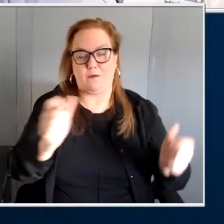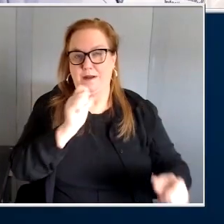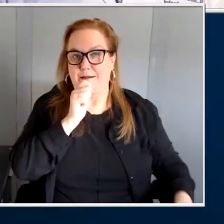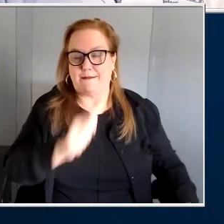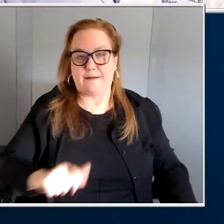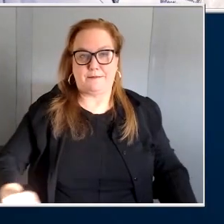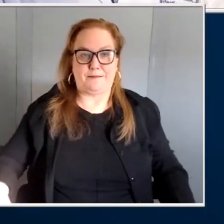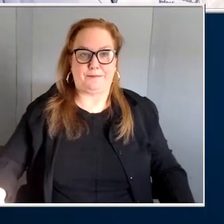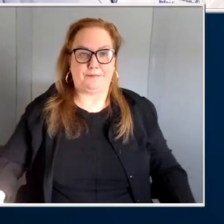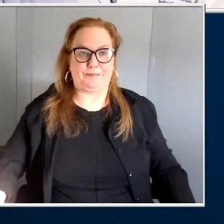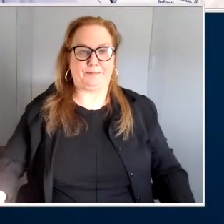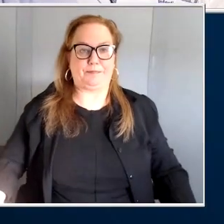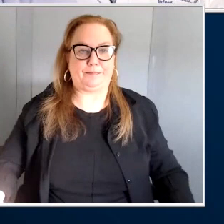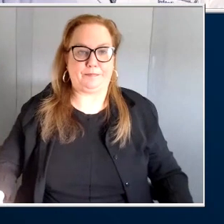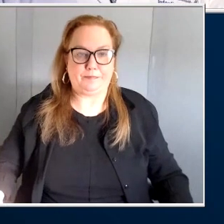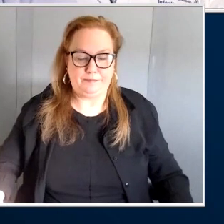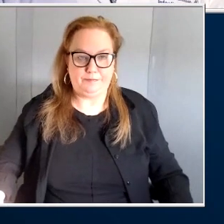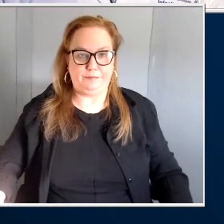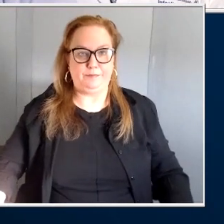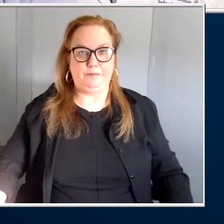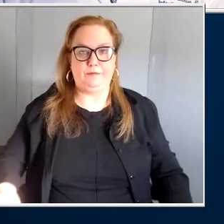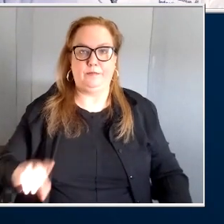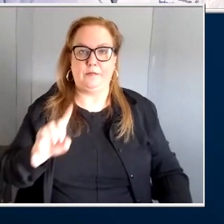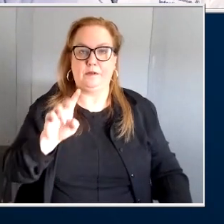Yeah, I think that's exactly right. Dr. Hayes.